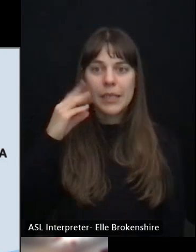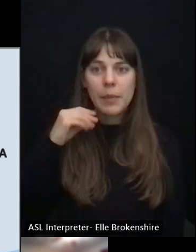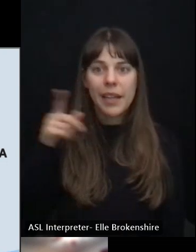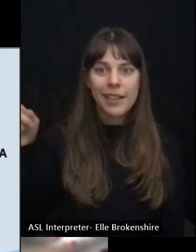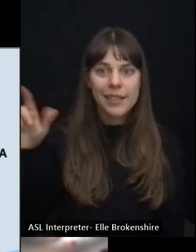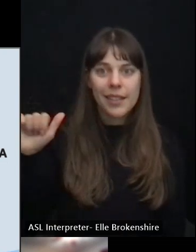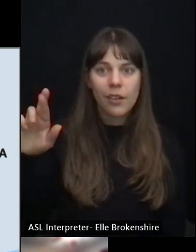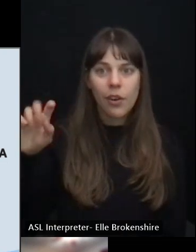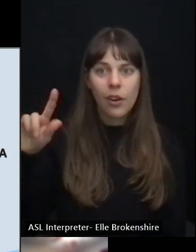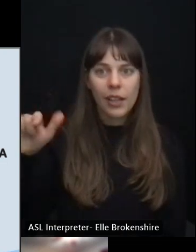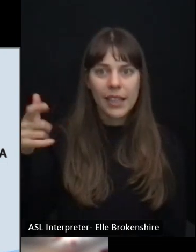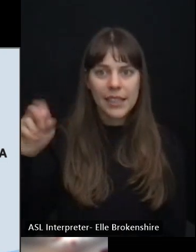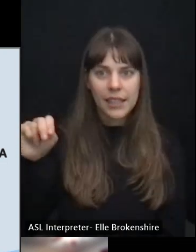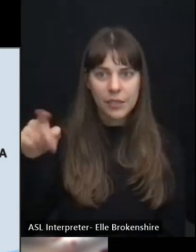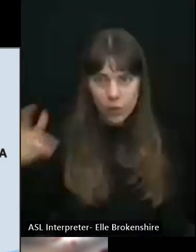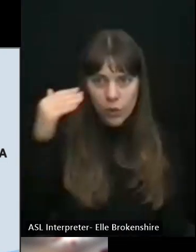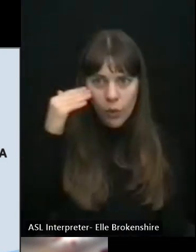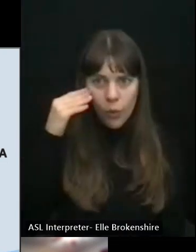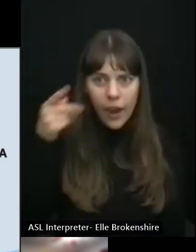you aware of?